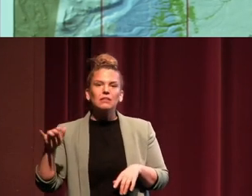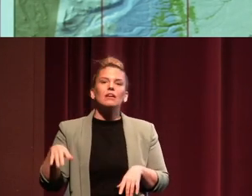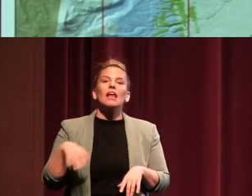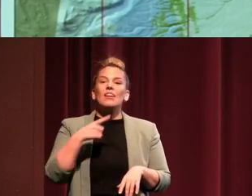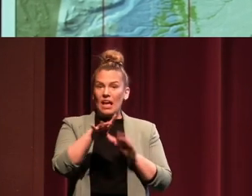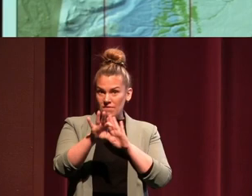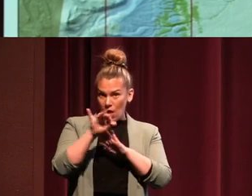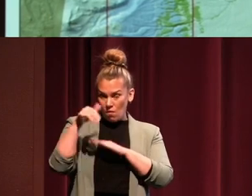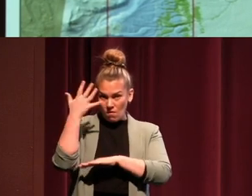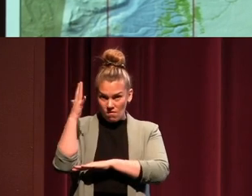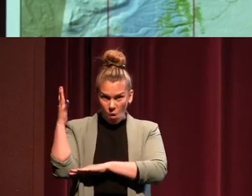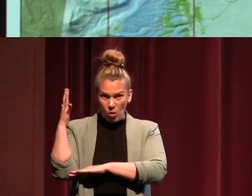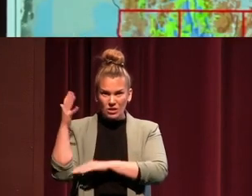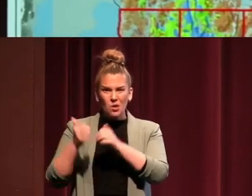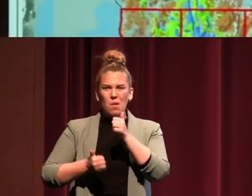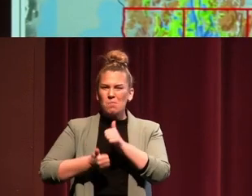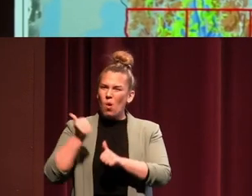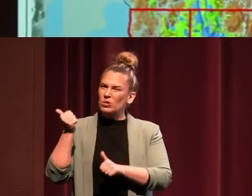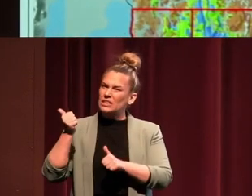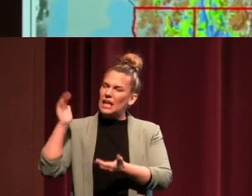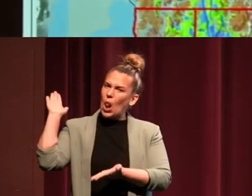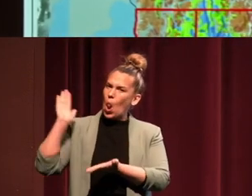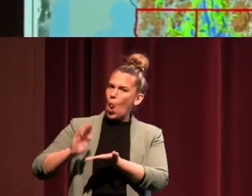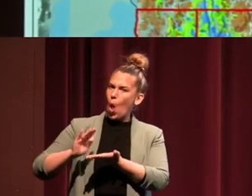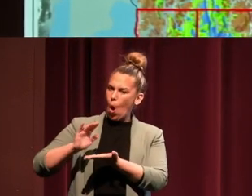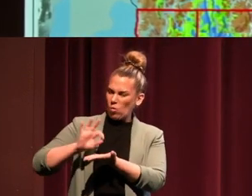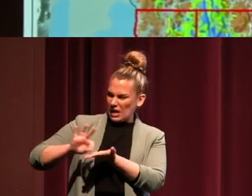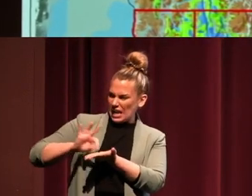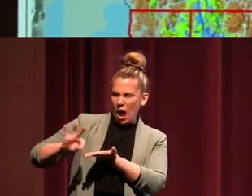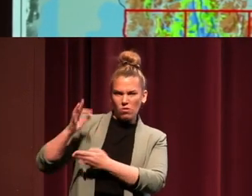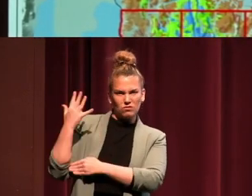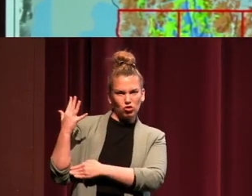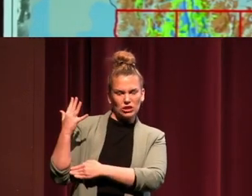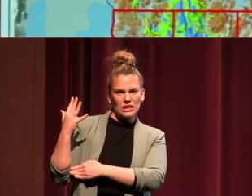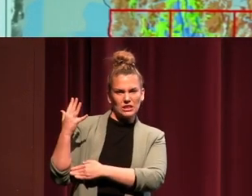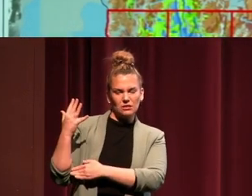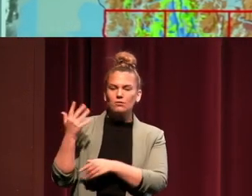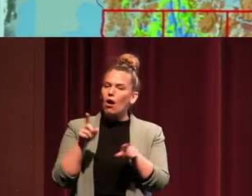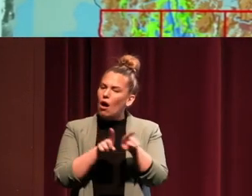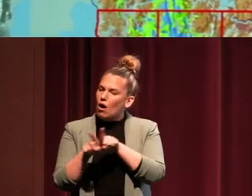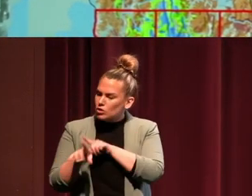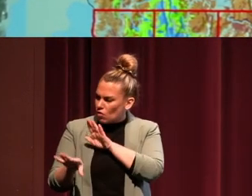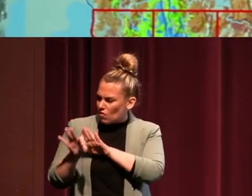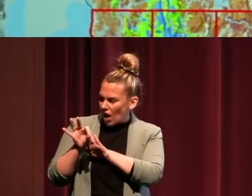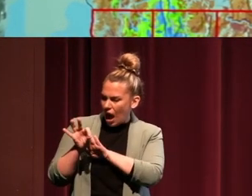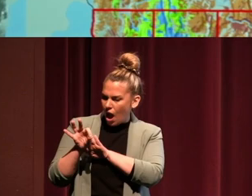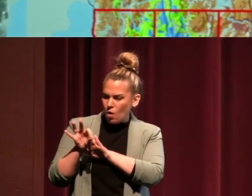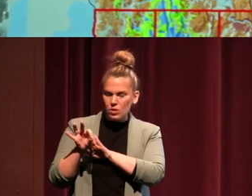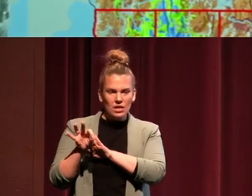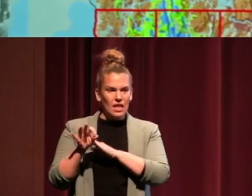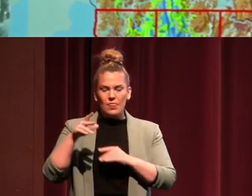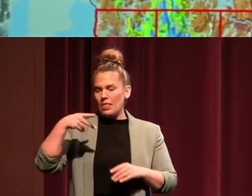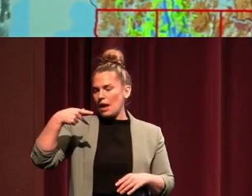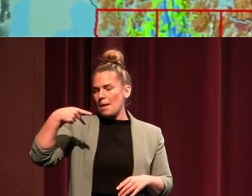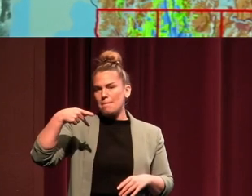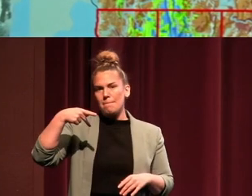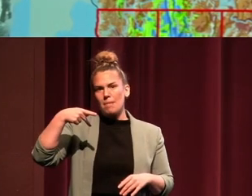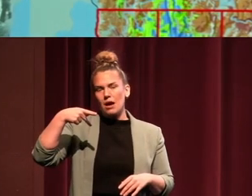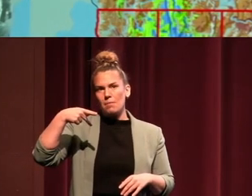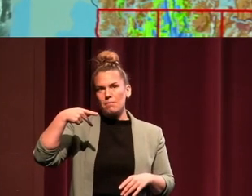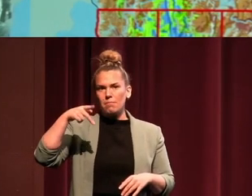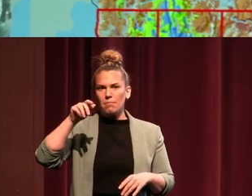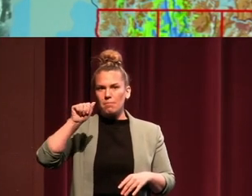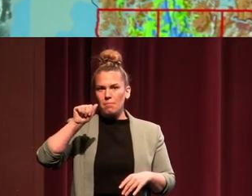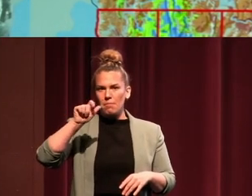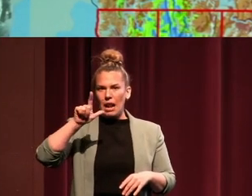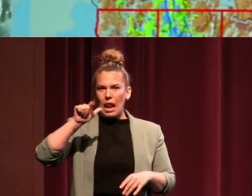this area were predominantly low density. She did similar work on the former Klamath Reservation south of us